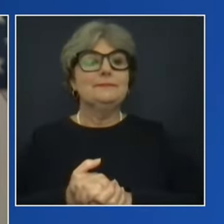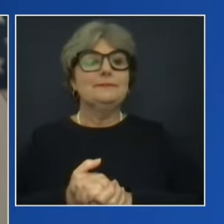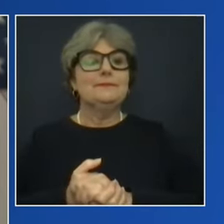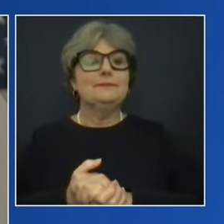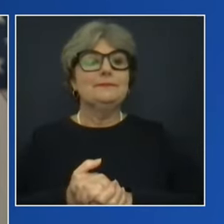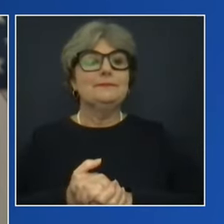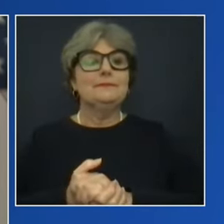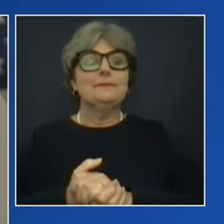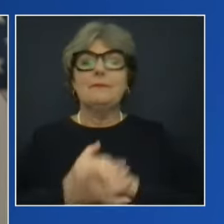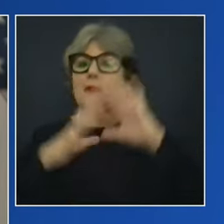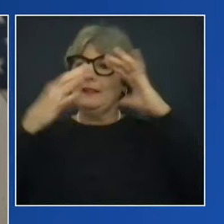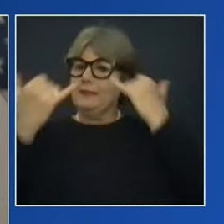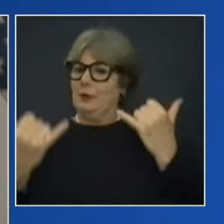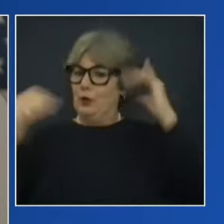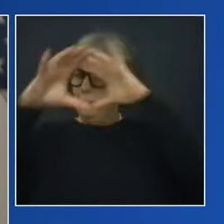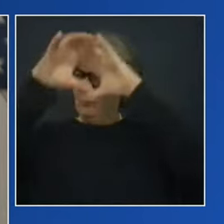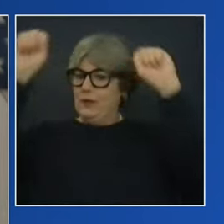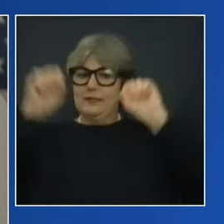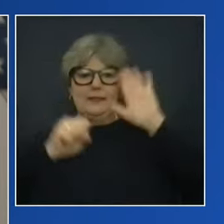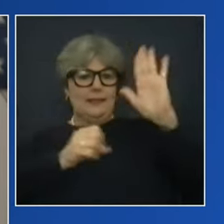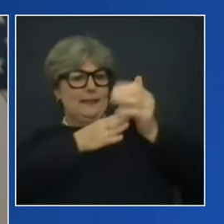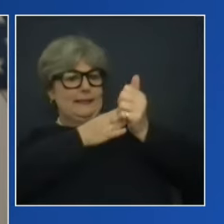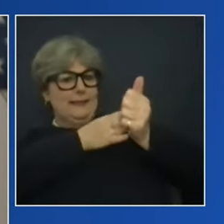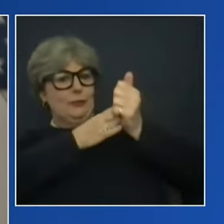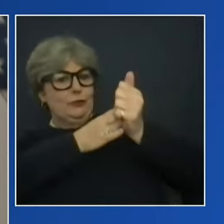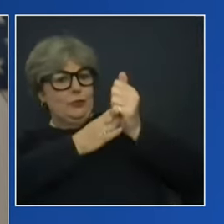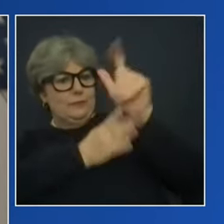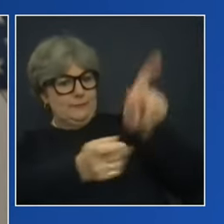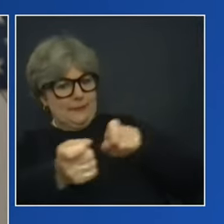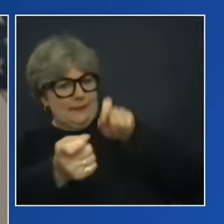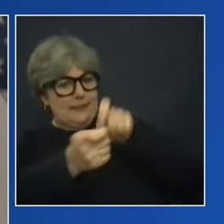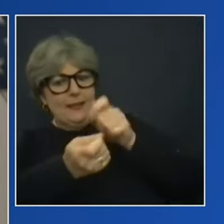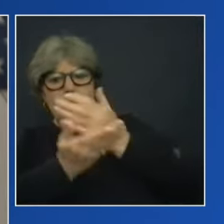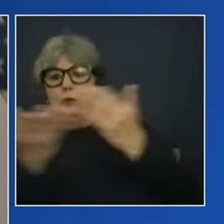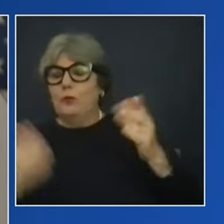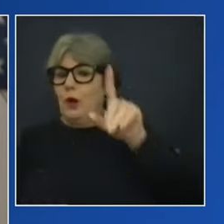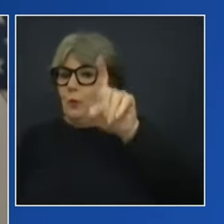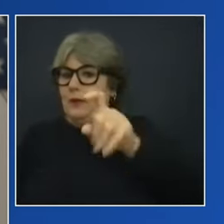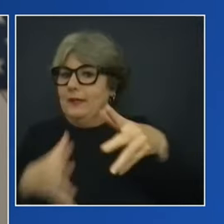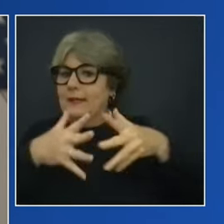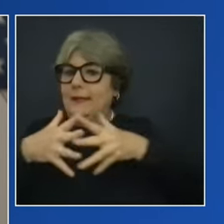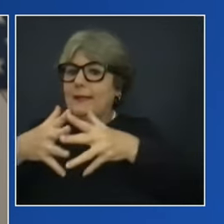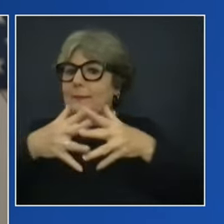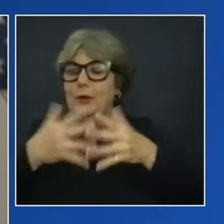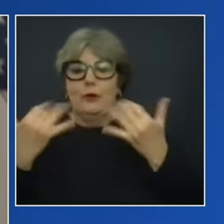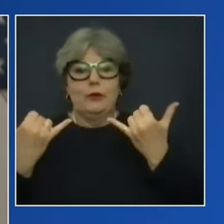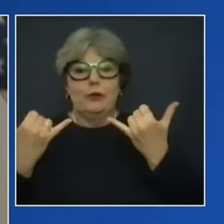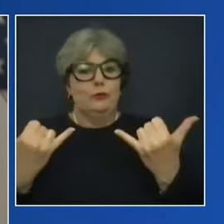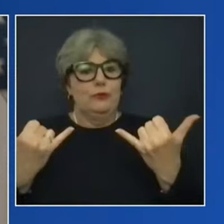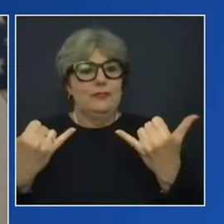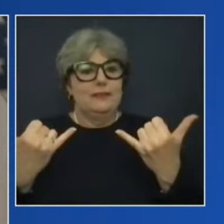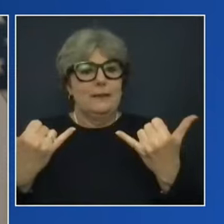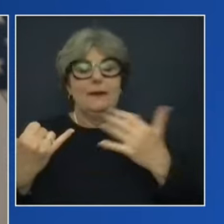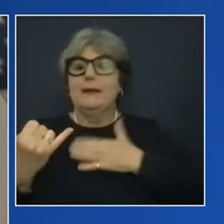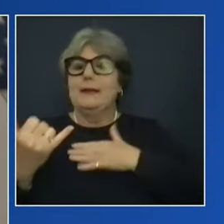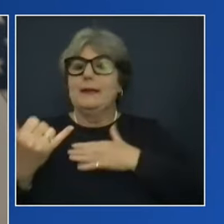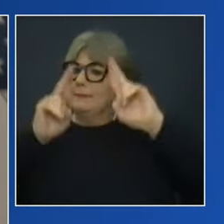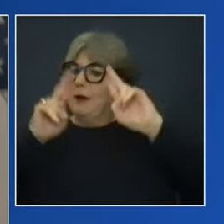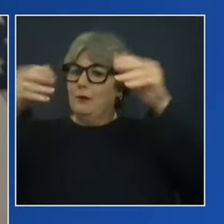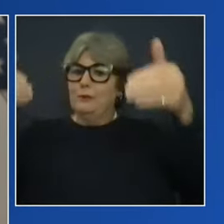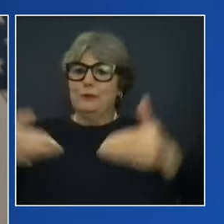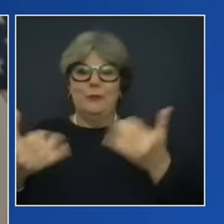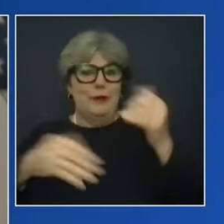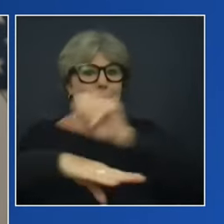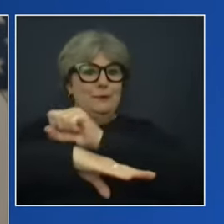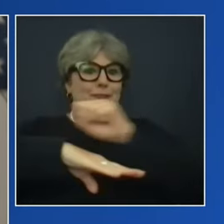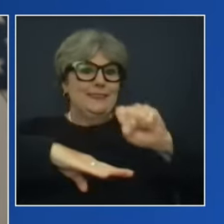A president whose leadership is exactly what we need in this moment. It is my honor to welcome to the